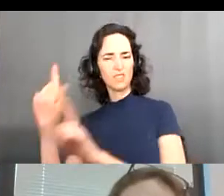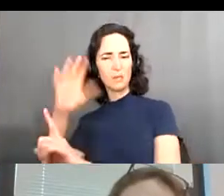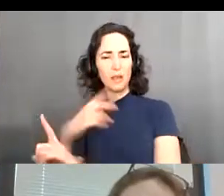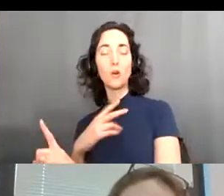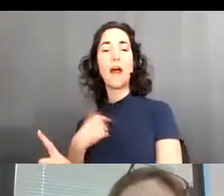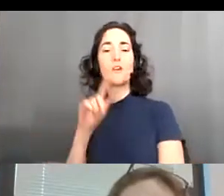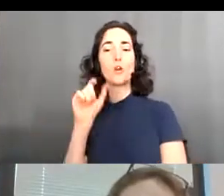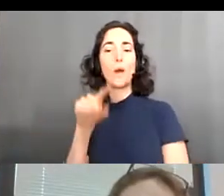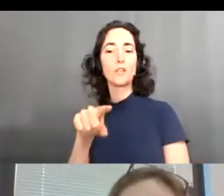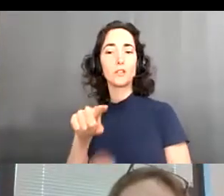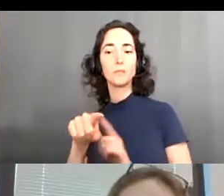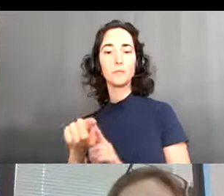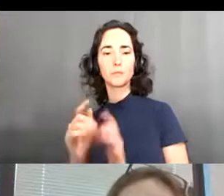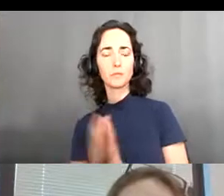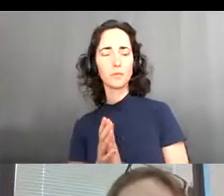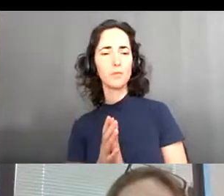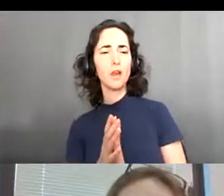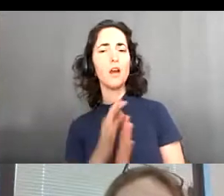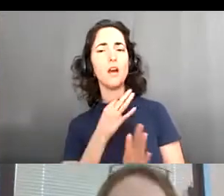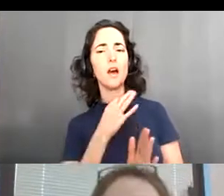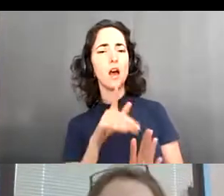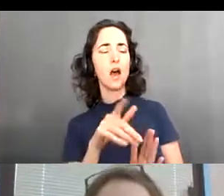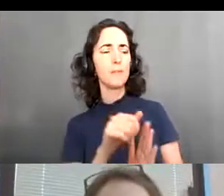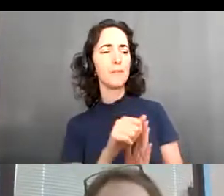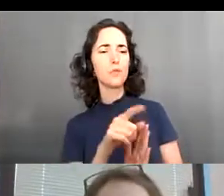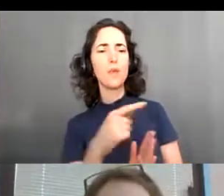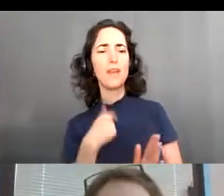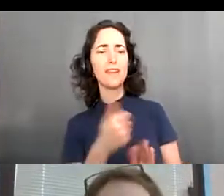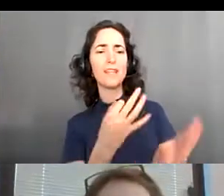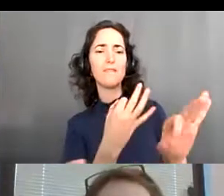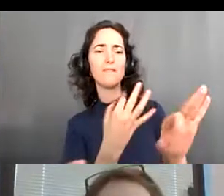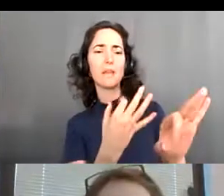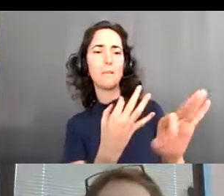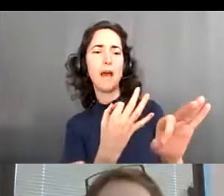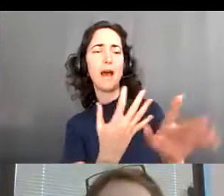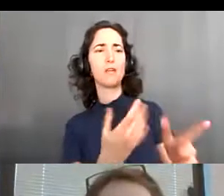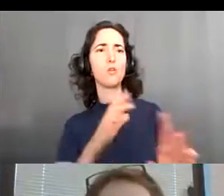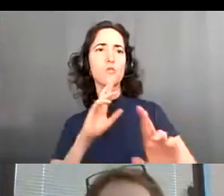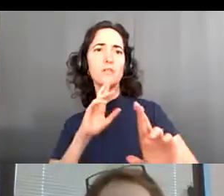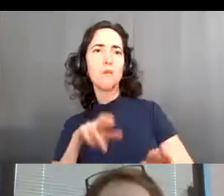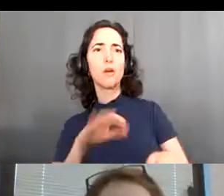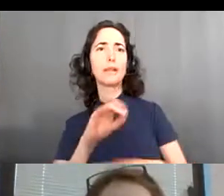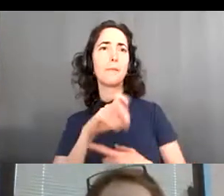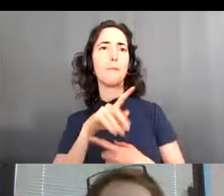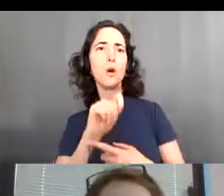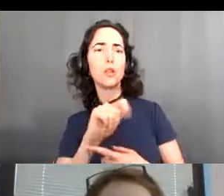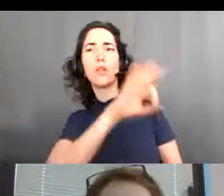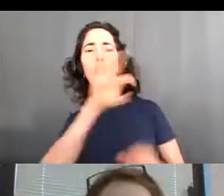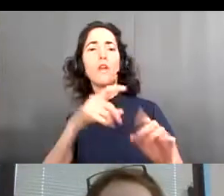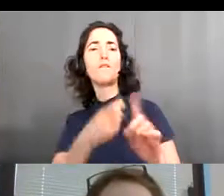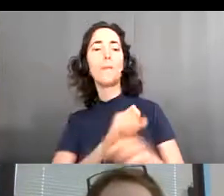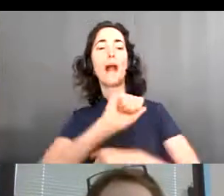Okay. Do you have any feedback, input, response from the alumni